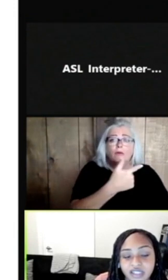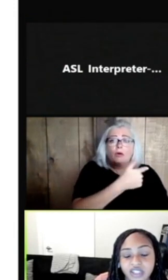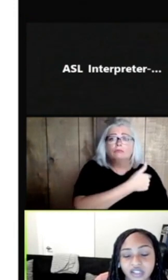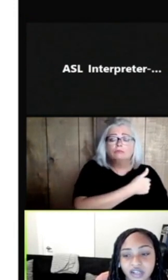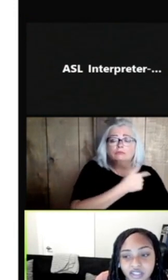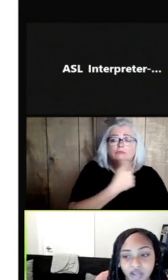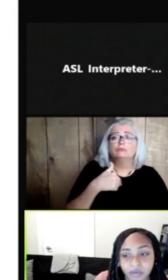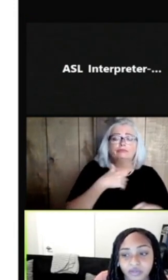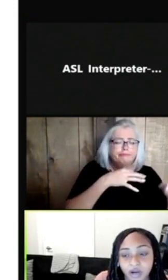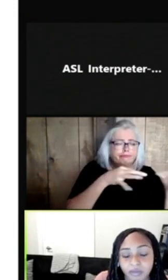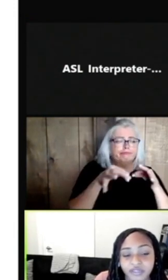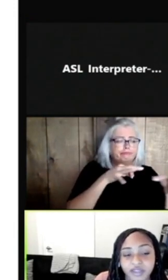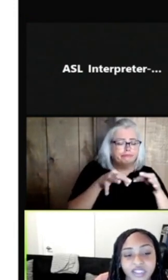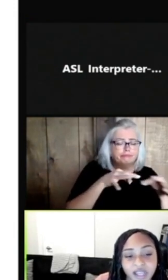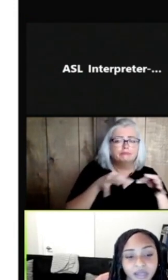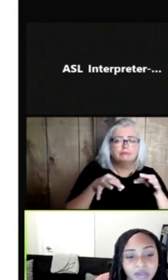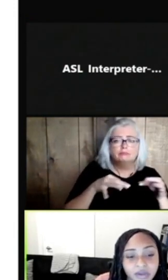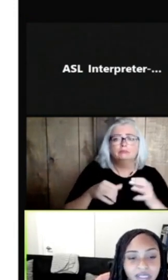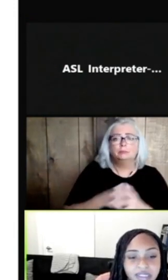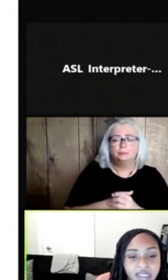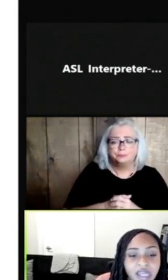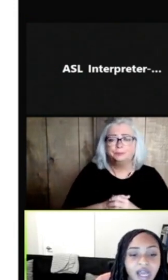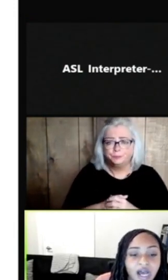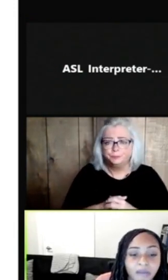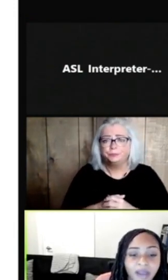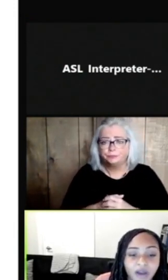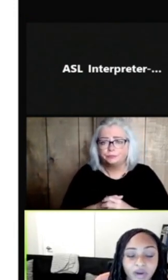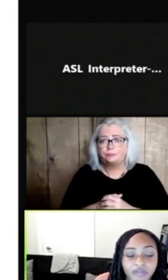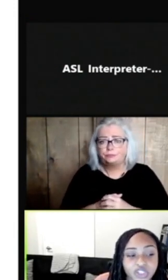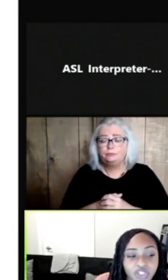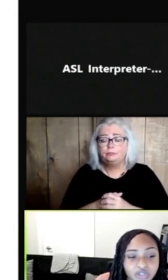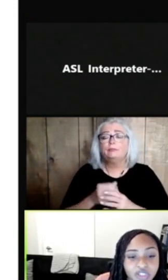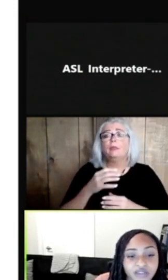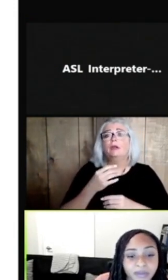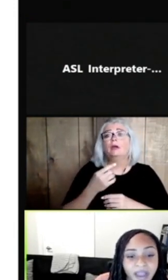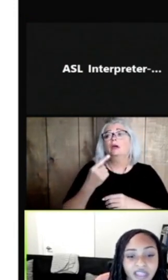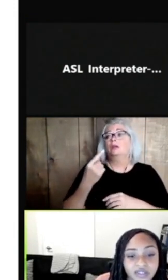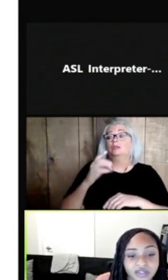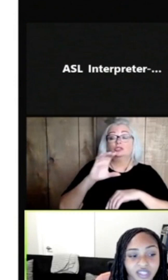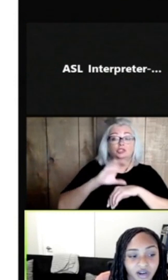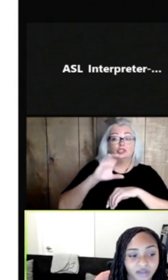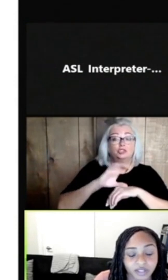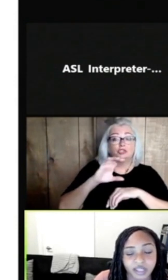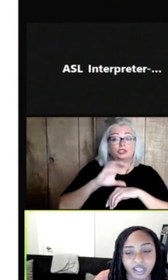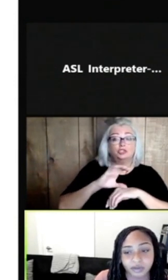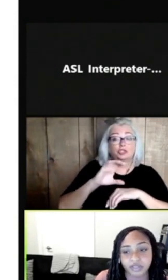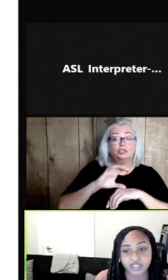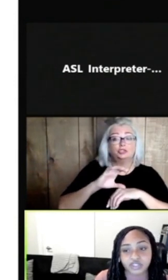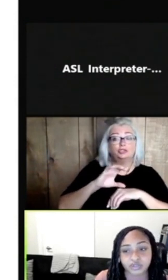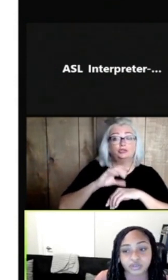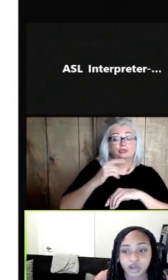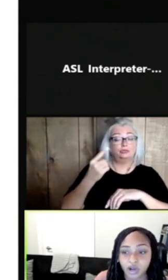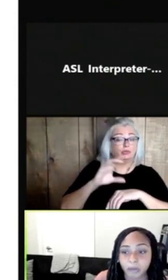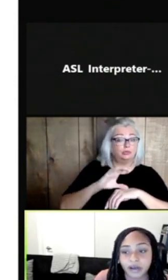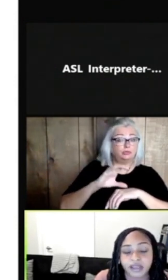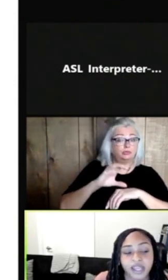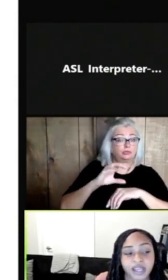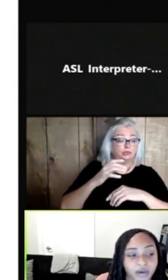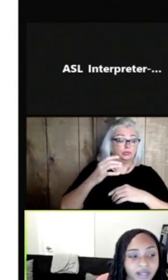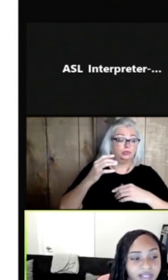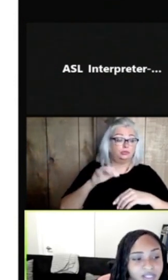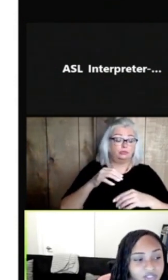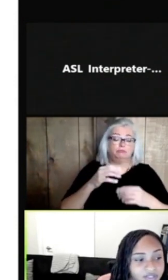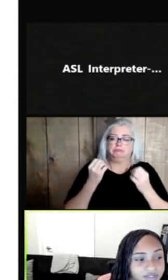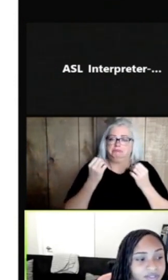COVID-19 vaccination clinics that are within these Black communities at one of the churches of the pastors that are affiliated with these two COPE and